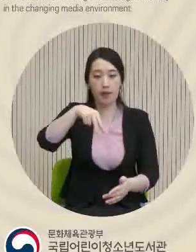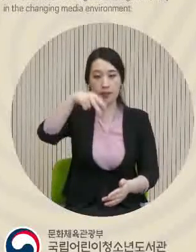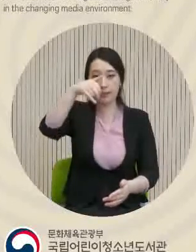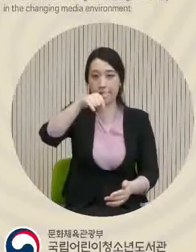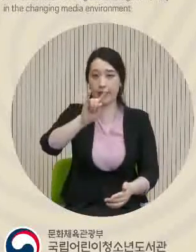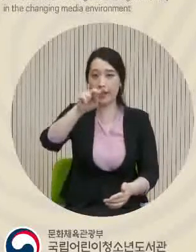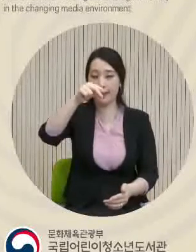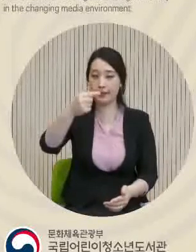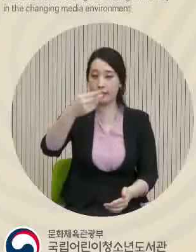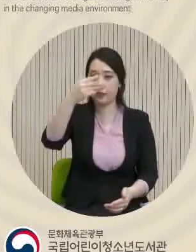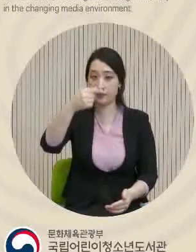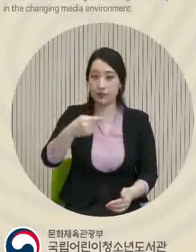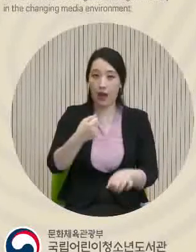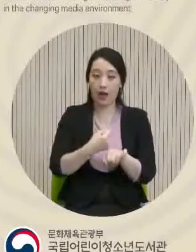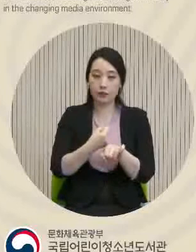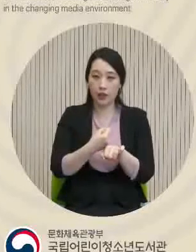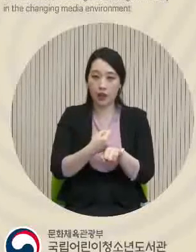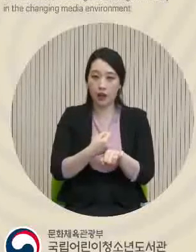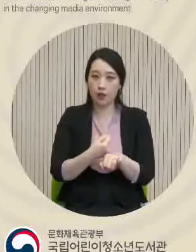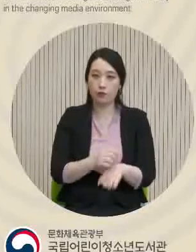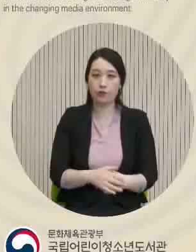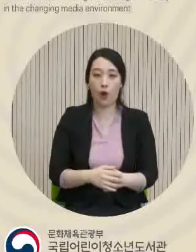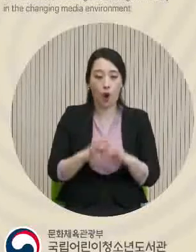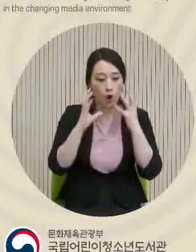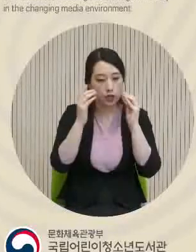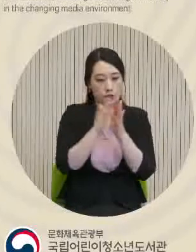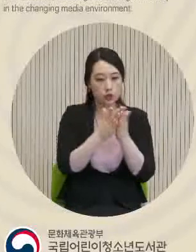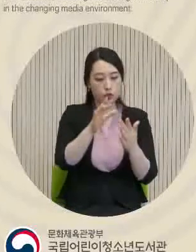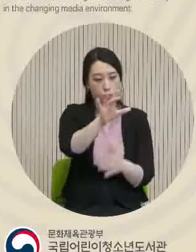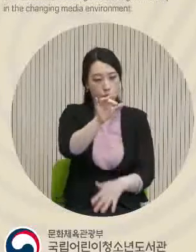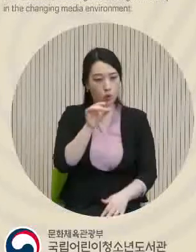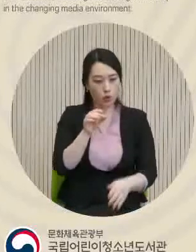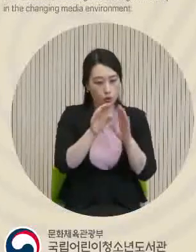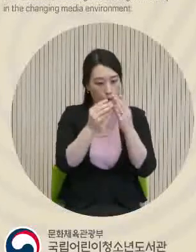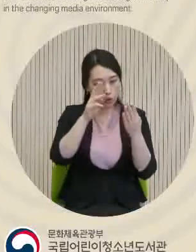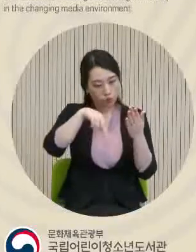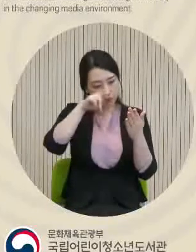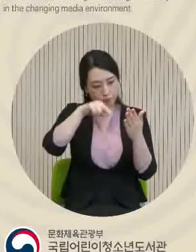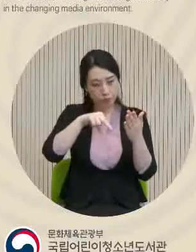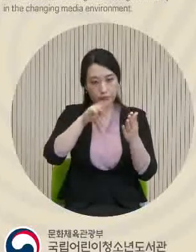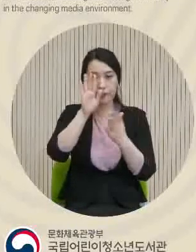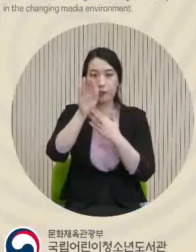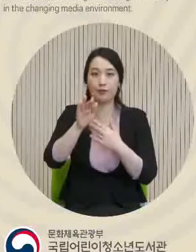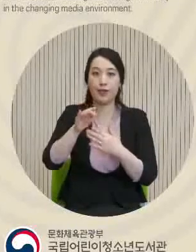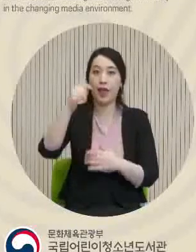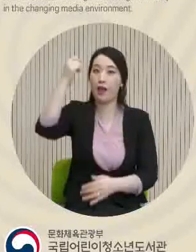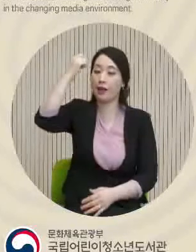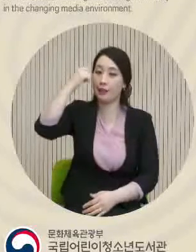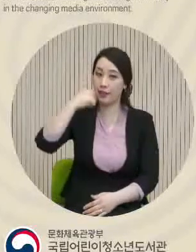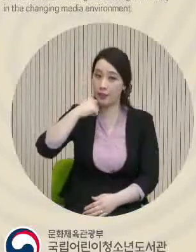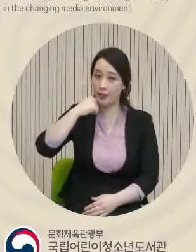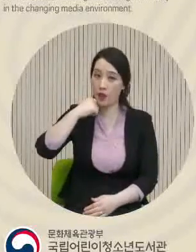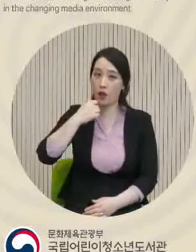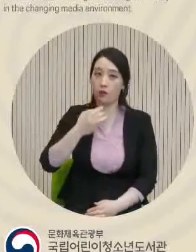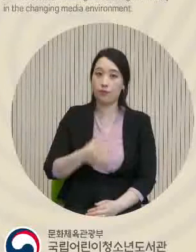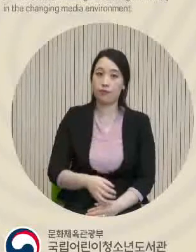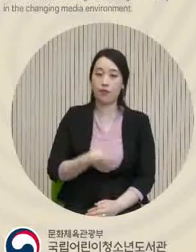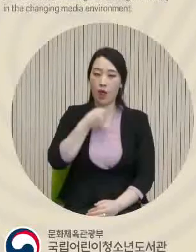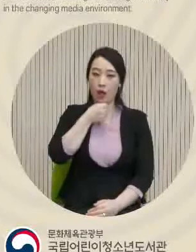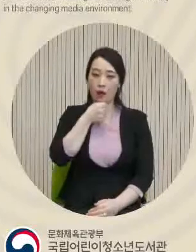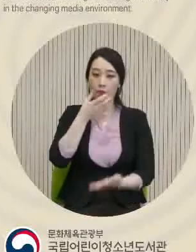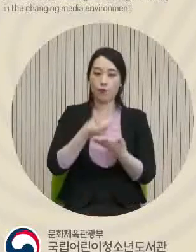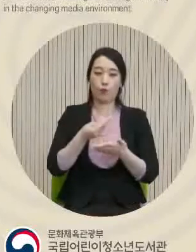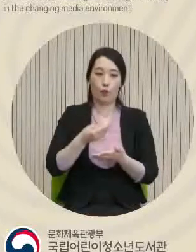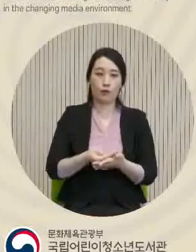And let us read a book, and podcast allows the children to share what they